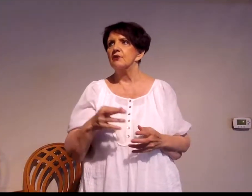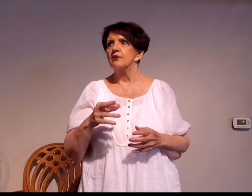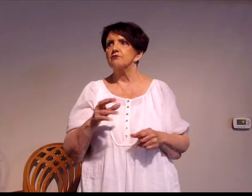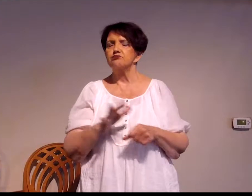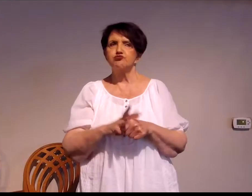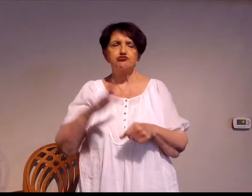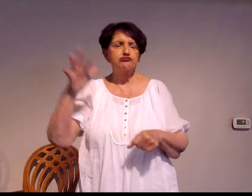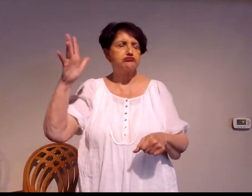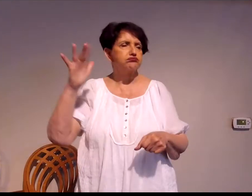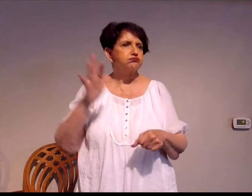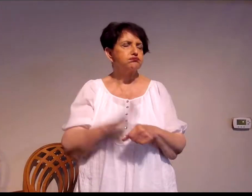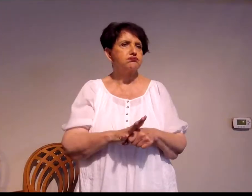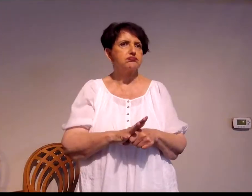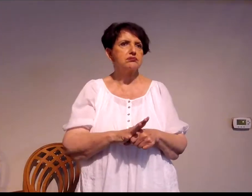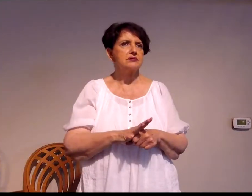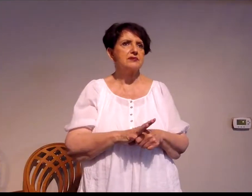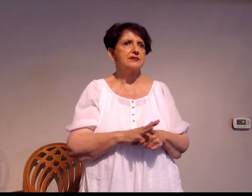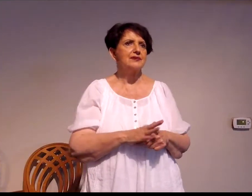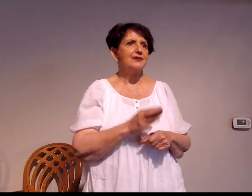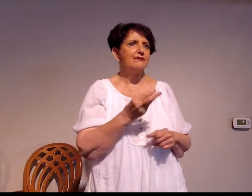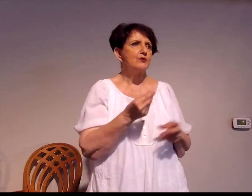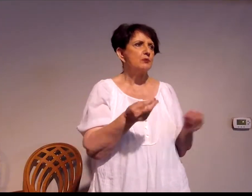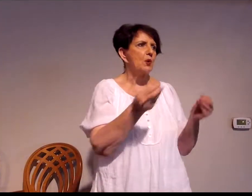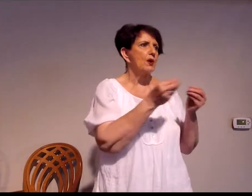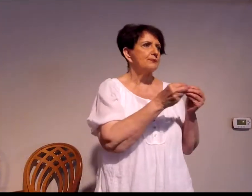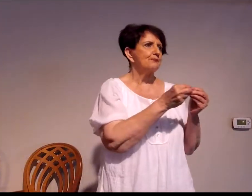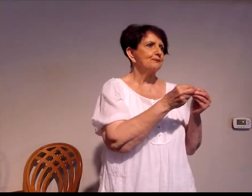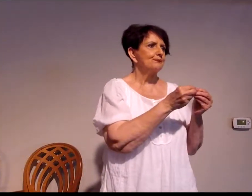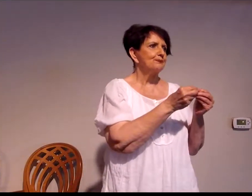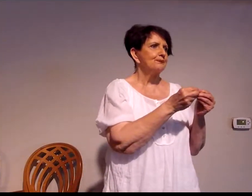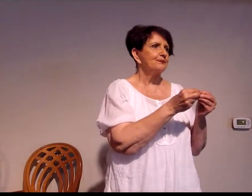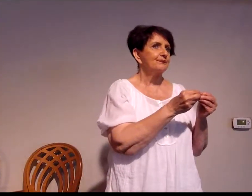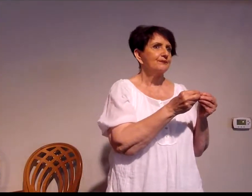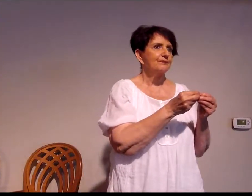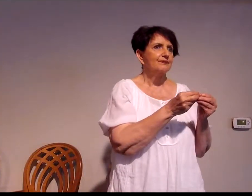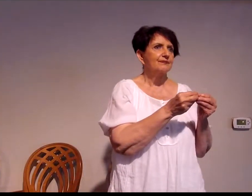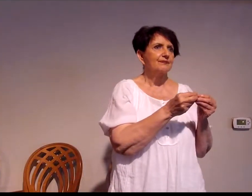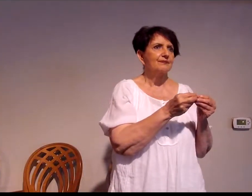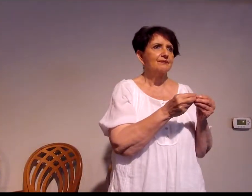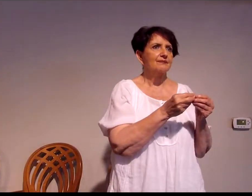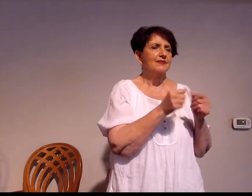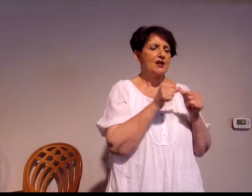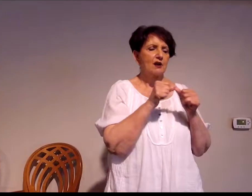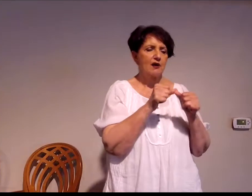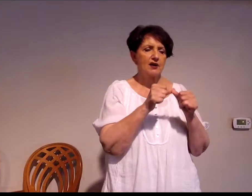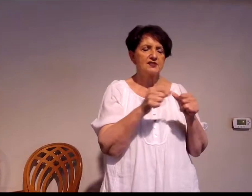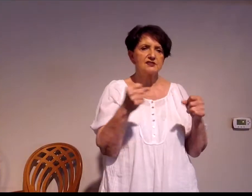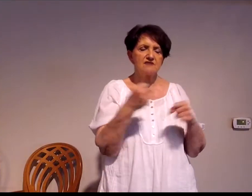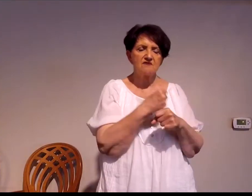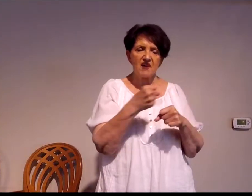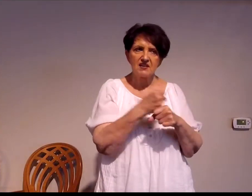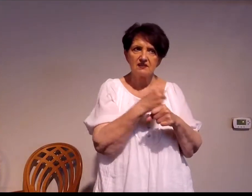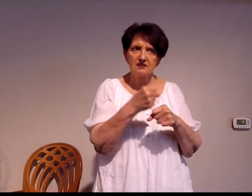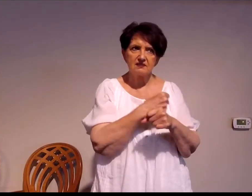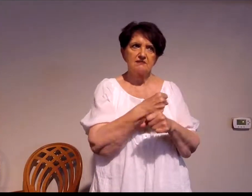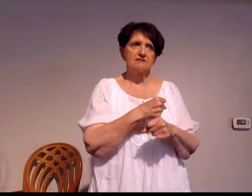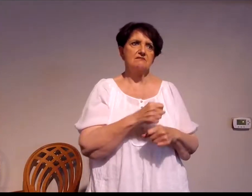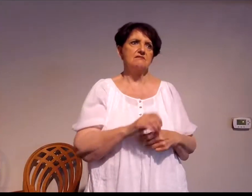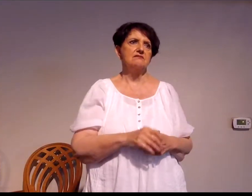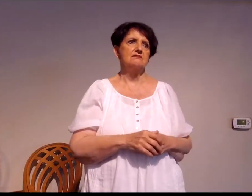Rageaholic. Few more for those who have them. What? Constant fighting.